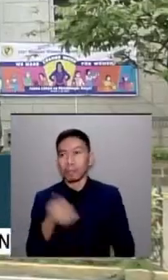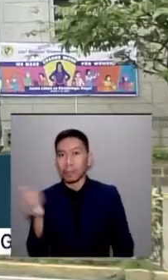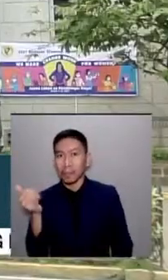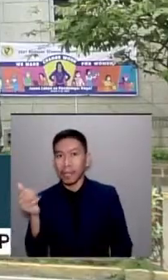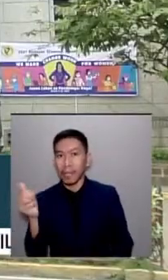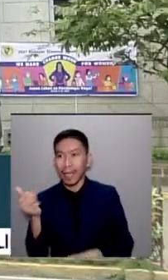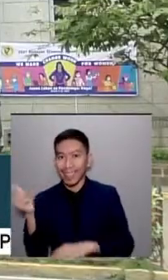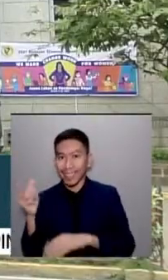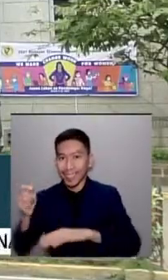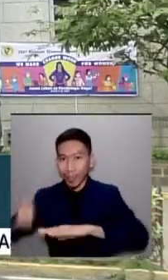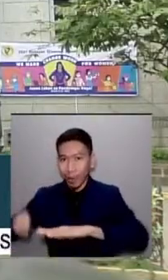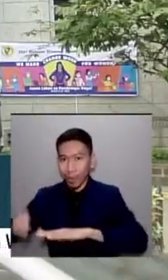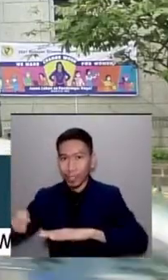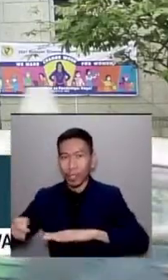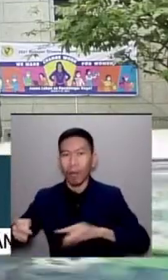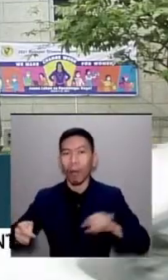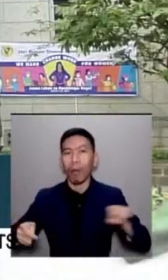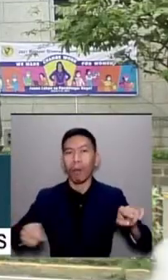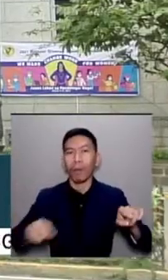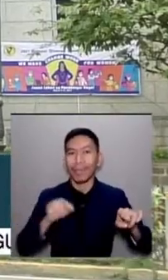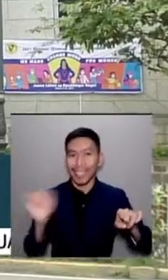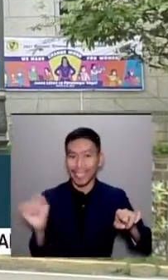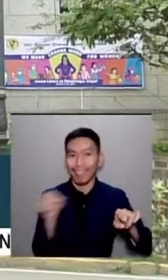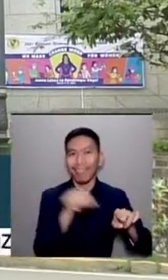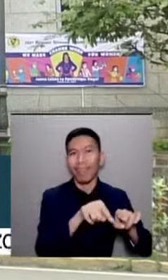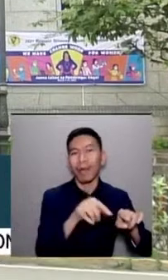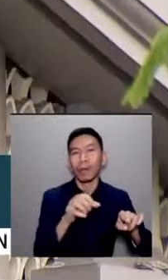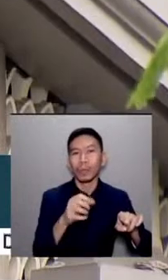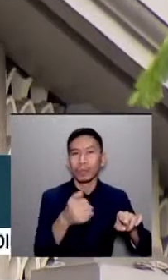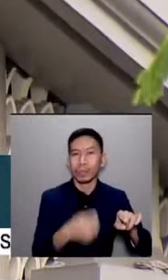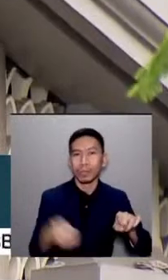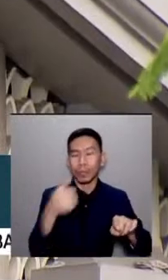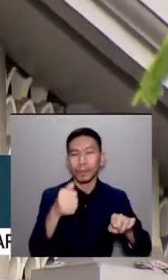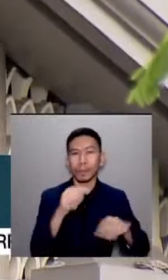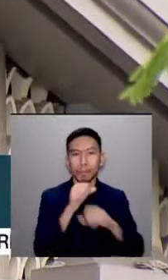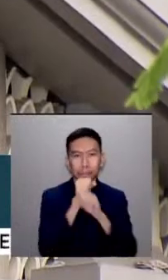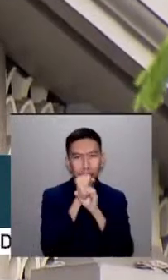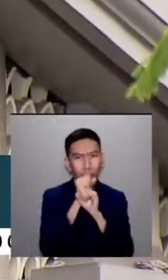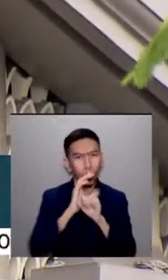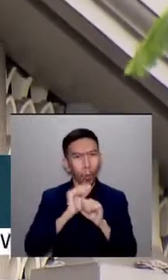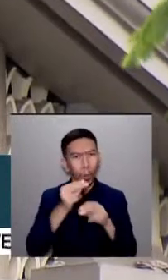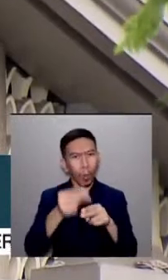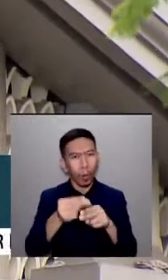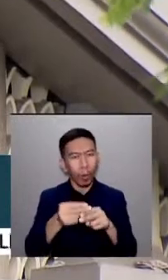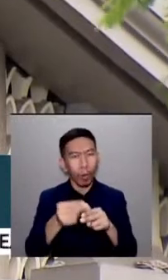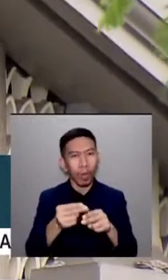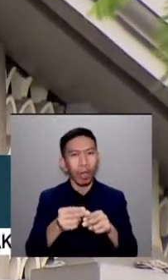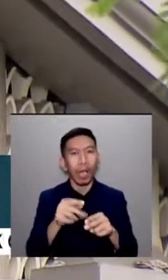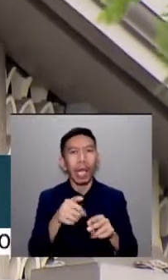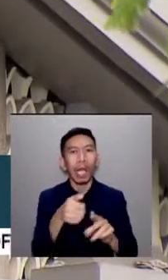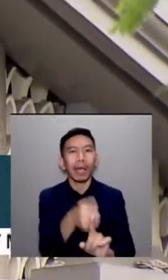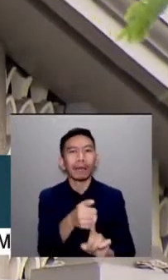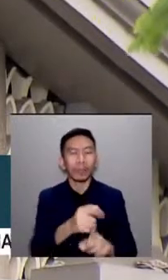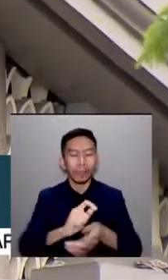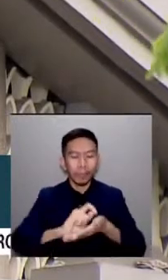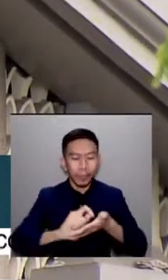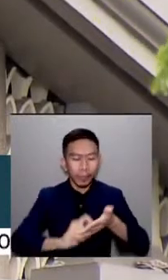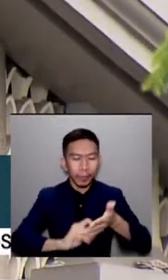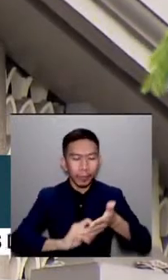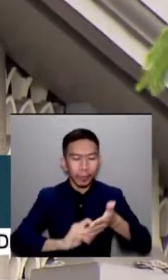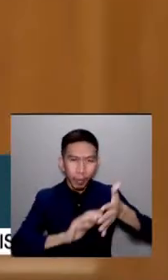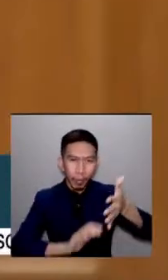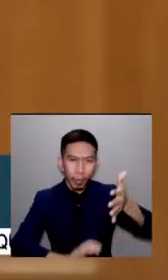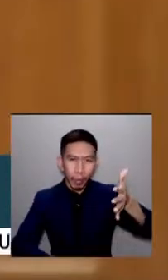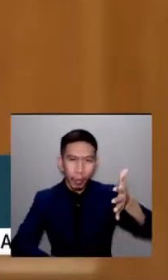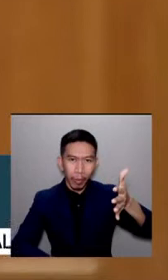the identity of the ponente or commissioner in charge of a particular case, who is tasked to write the draft ruling or